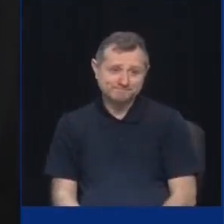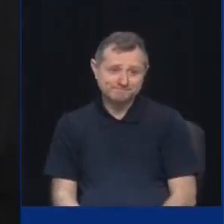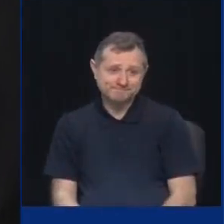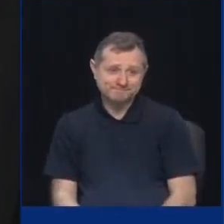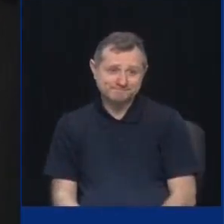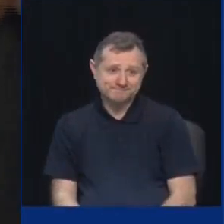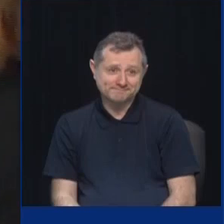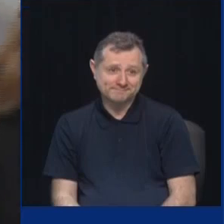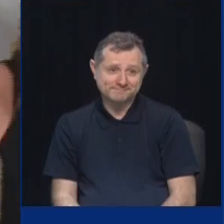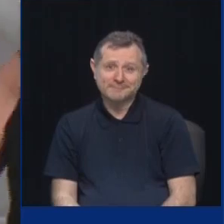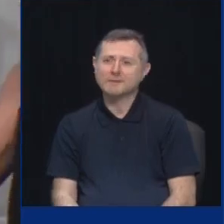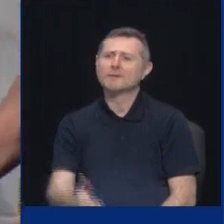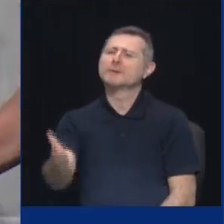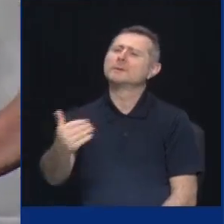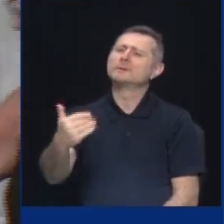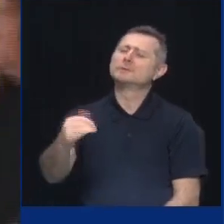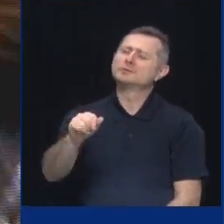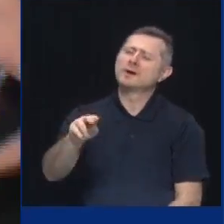What, me? Yeah. Oh,